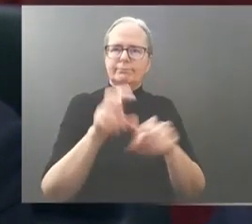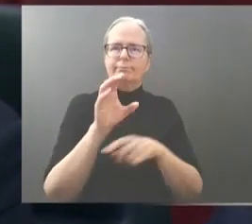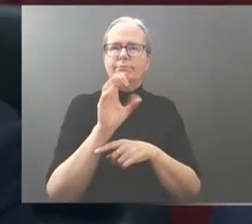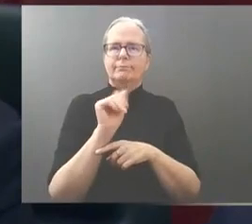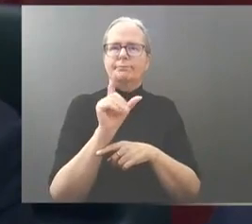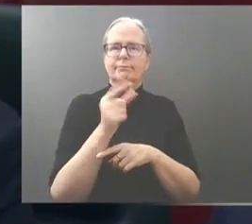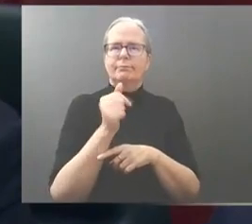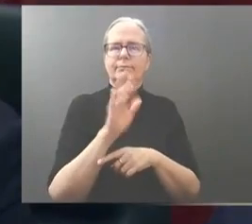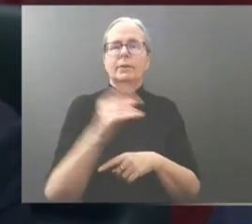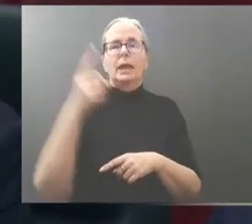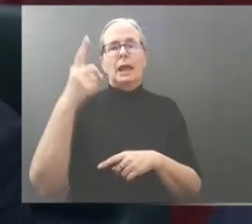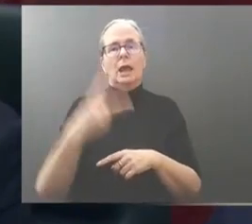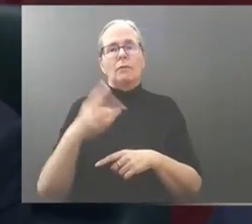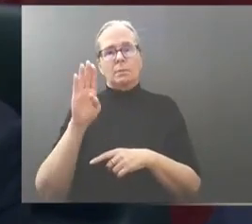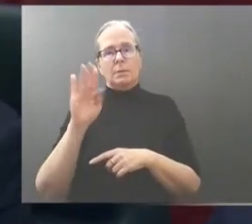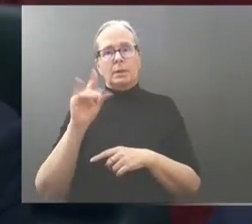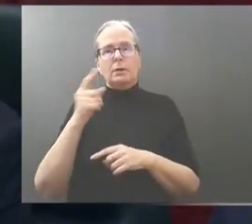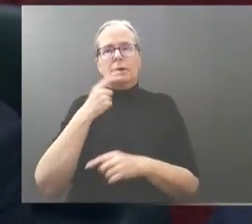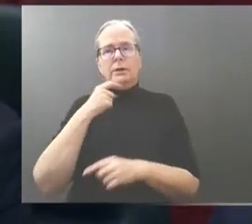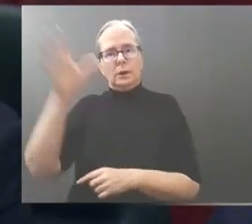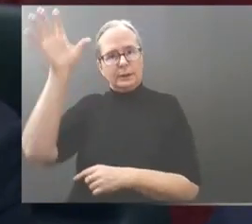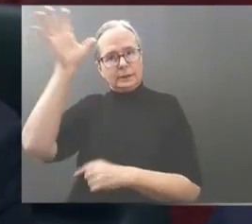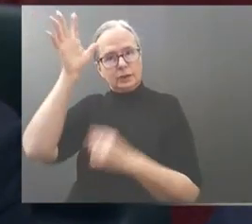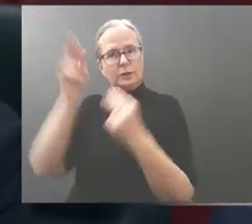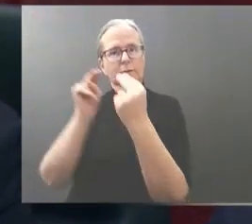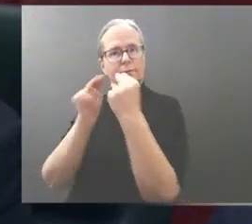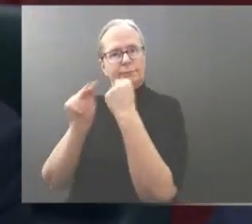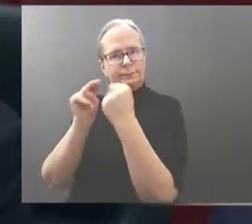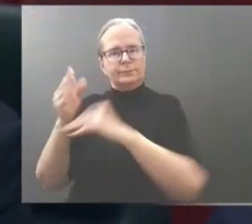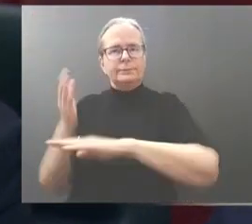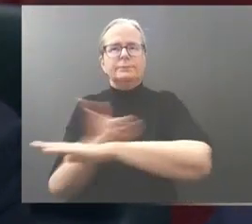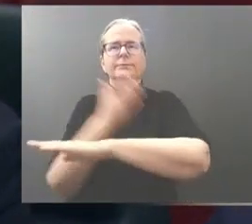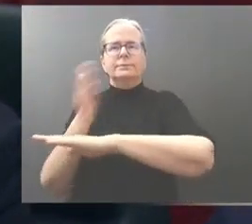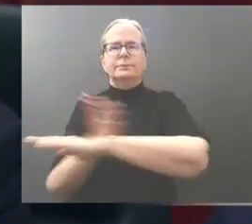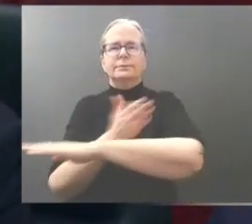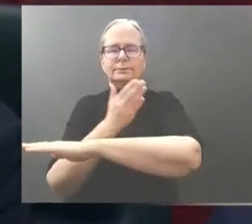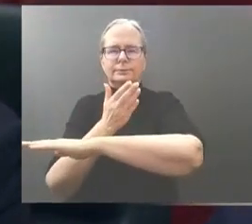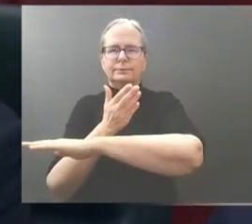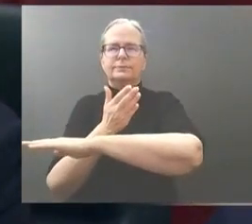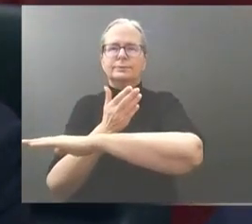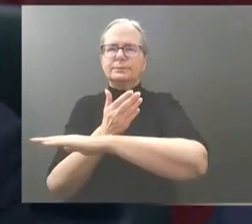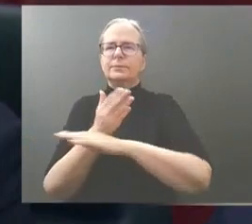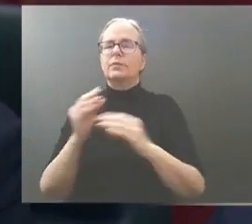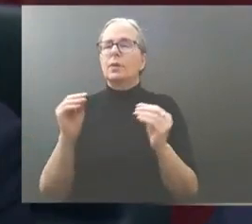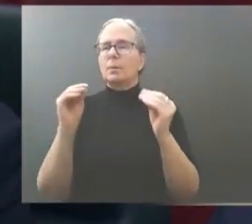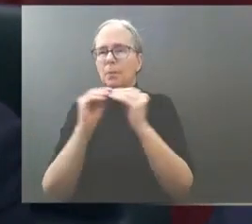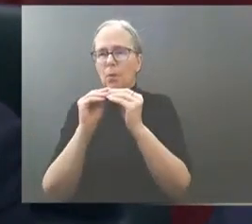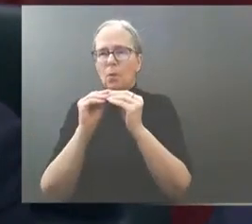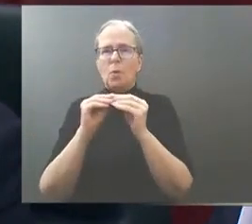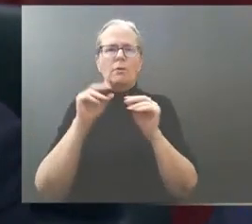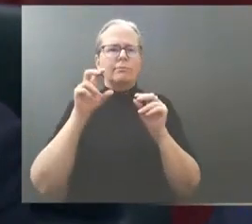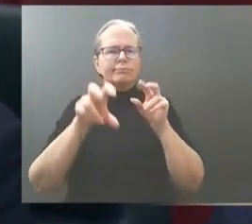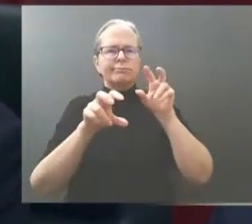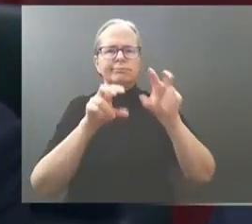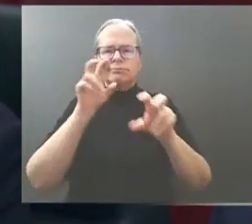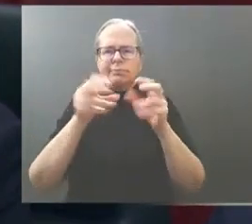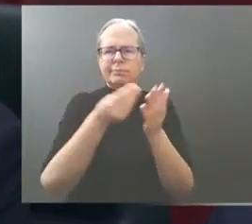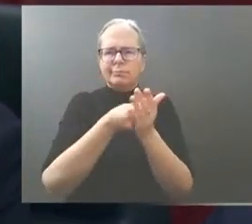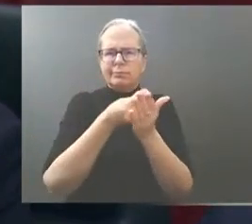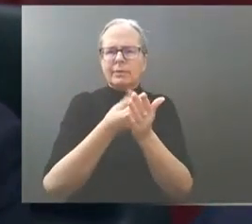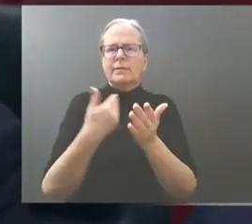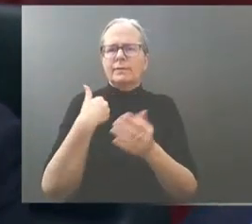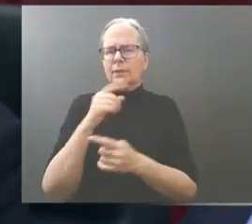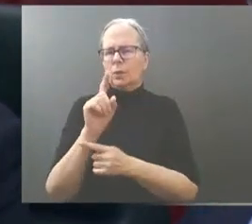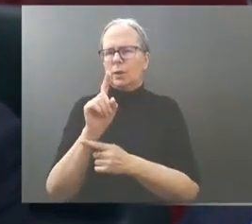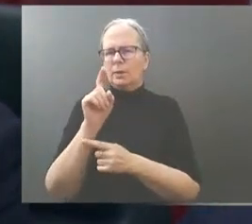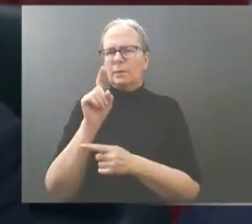over $250 million to protect communities on the Elbow River, and $166 million towards the cancer